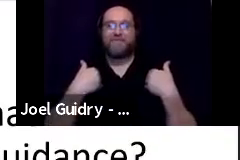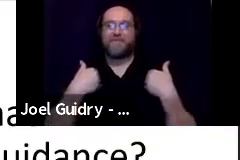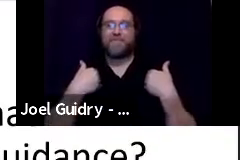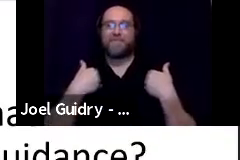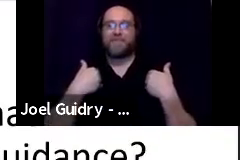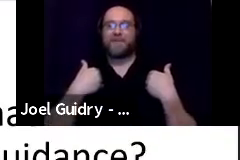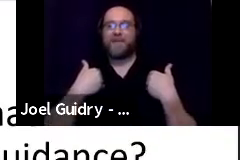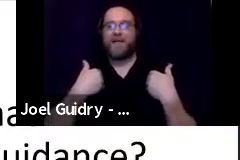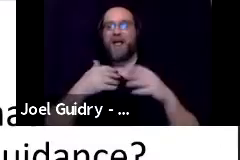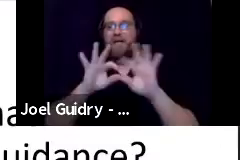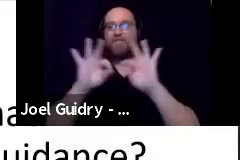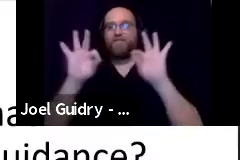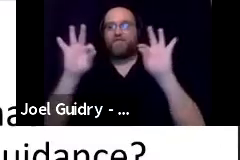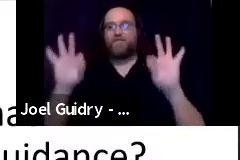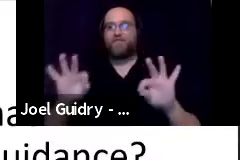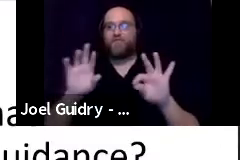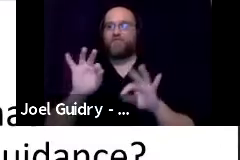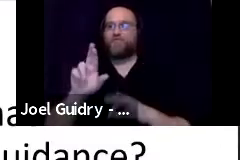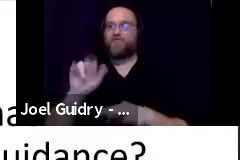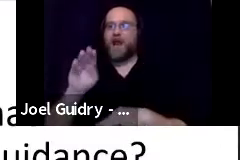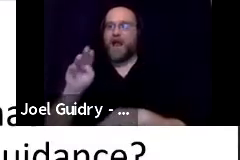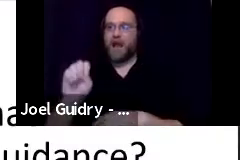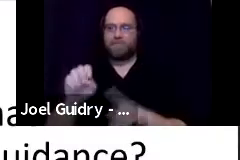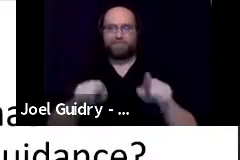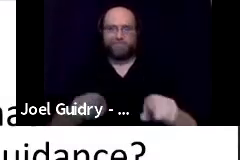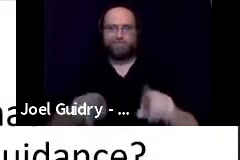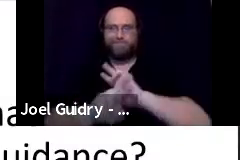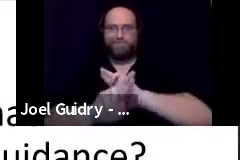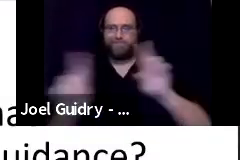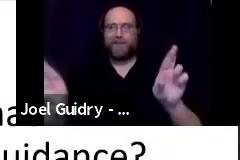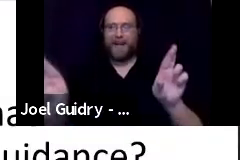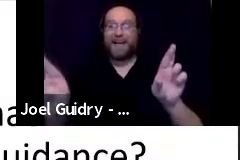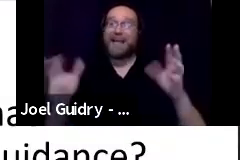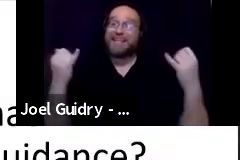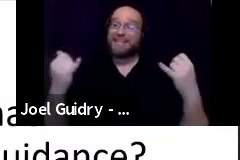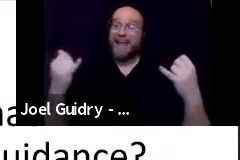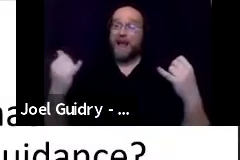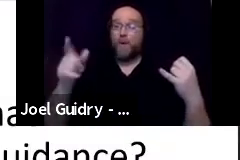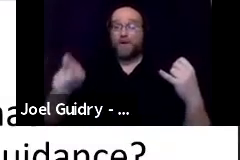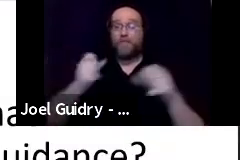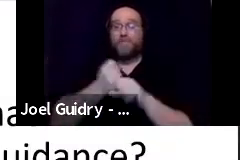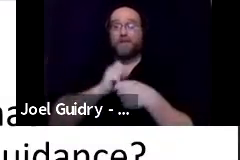sure districts are applying that frame and implementing it